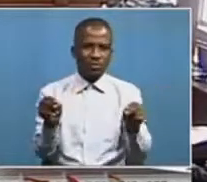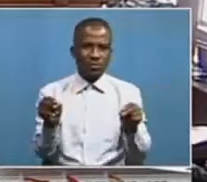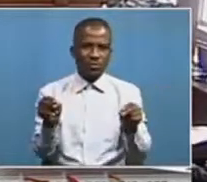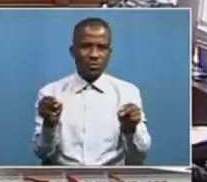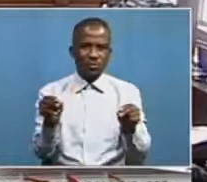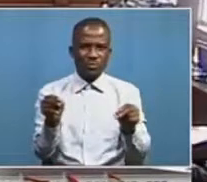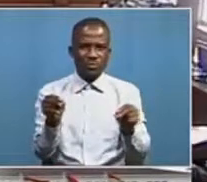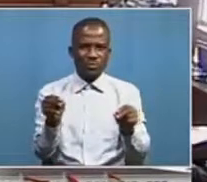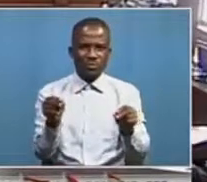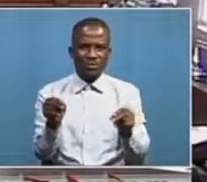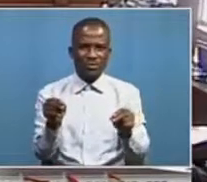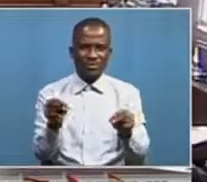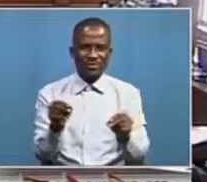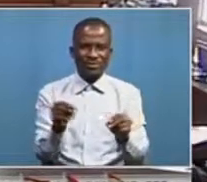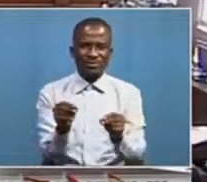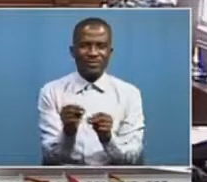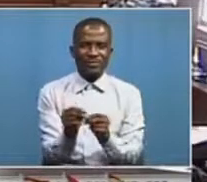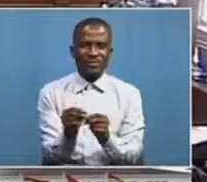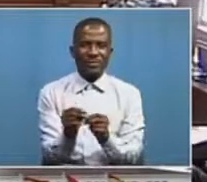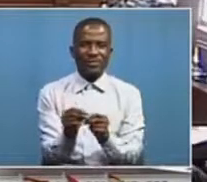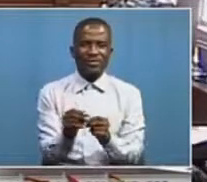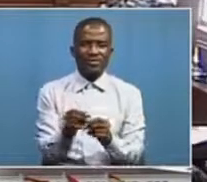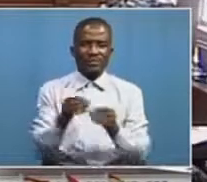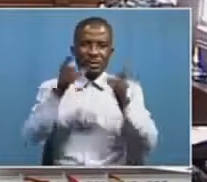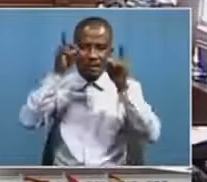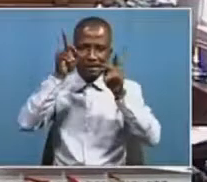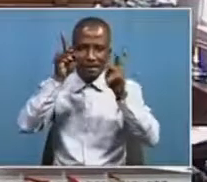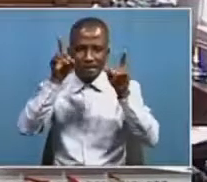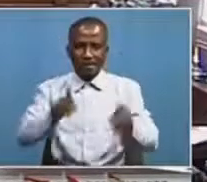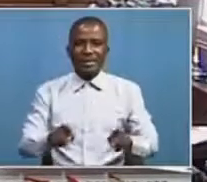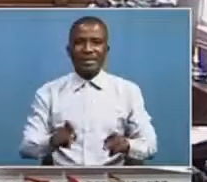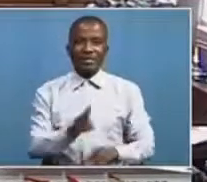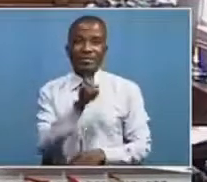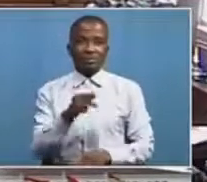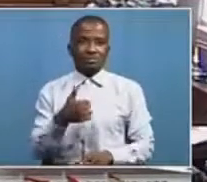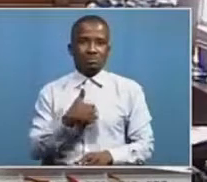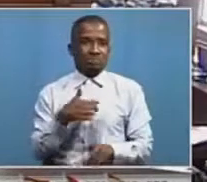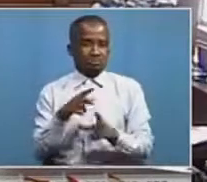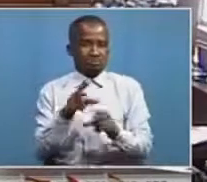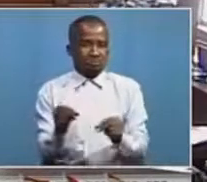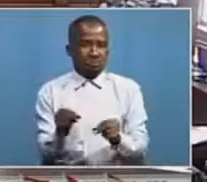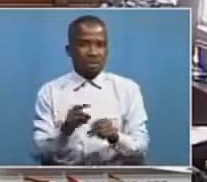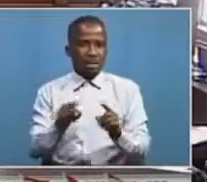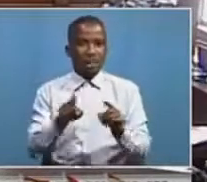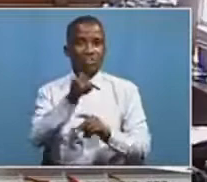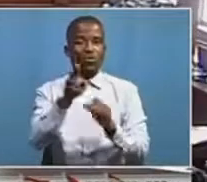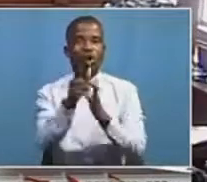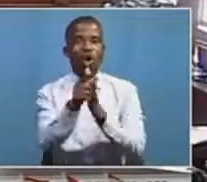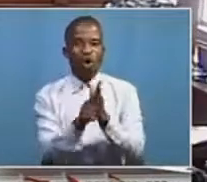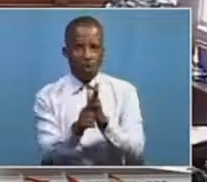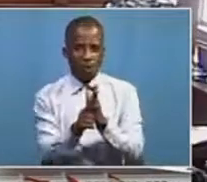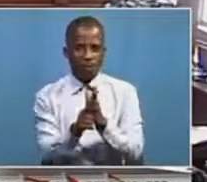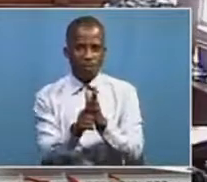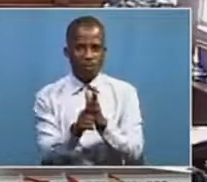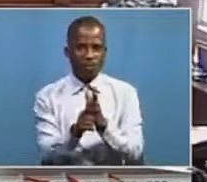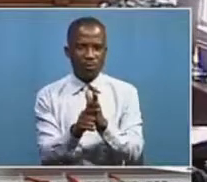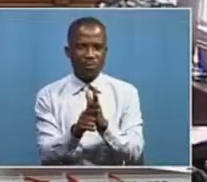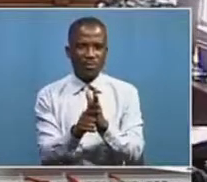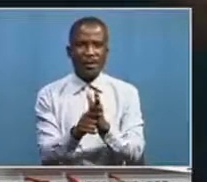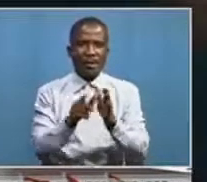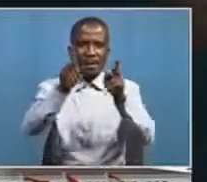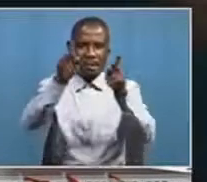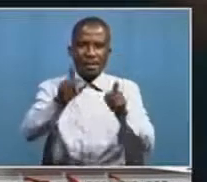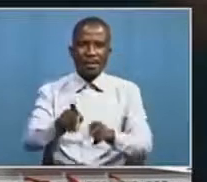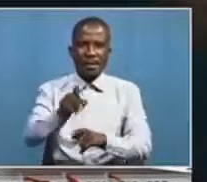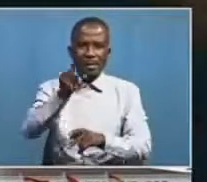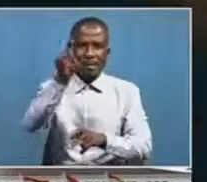resentment, prejudice, or personal dislike, and shall be in accordance with due process of law. 63.3. A person shall